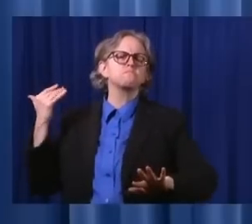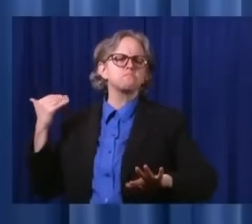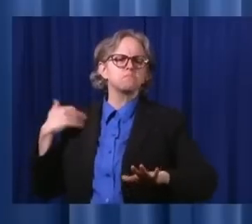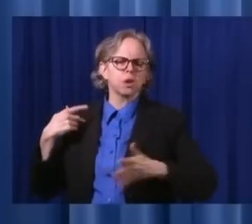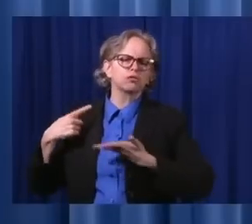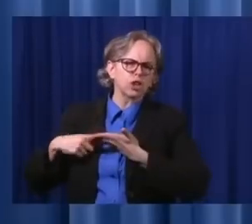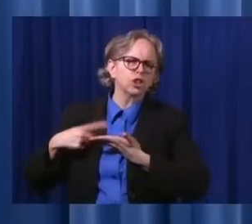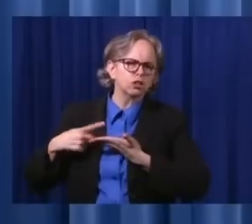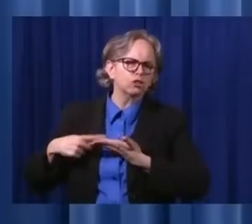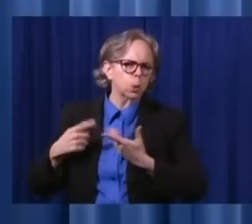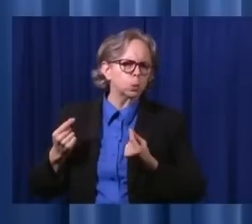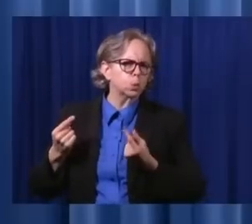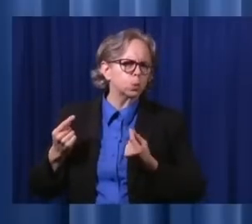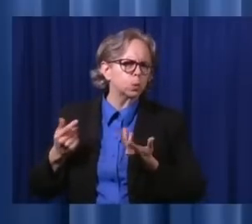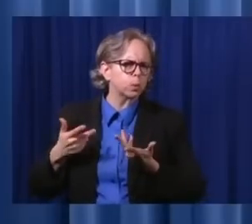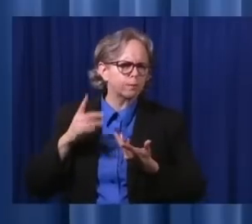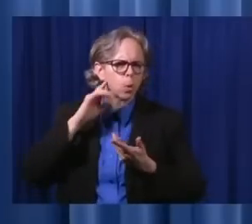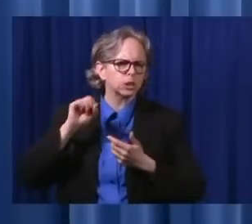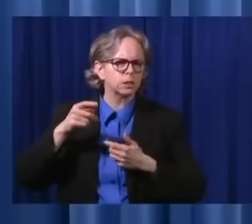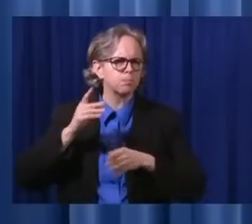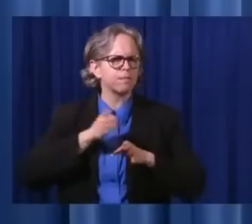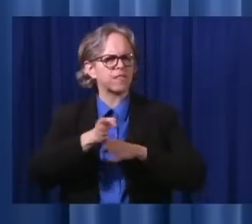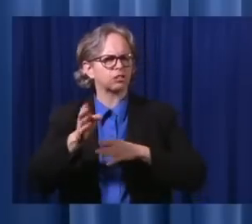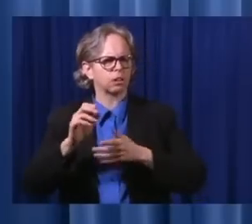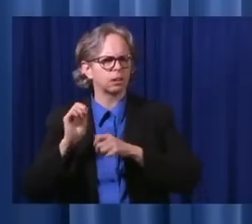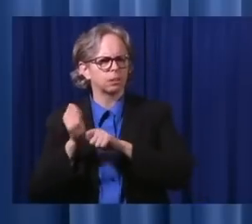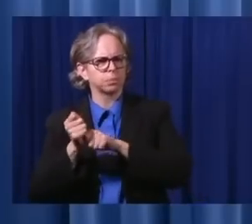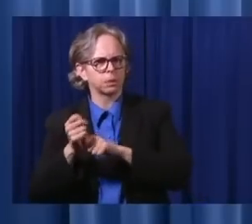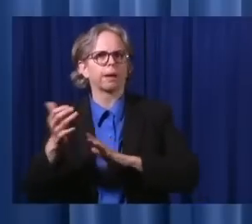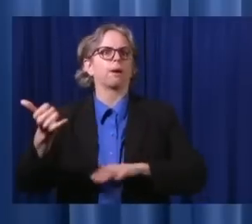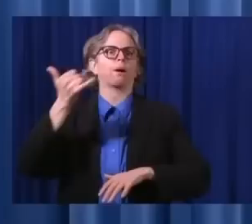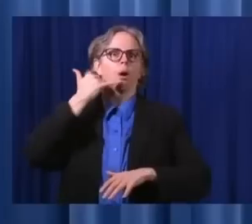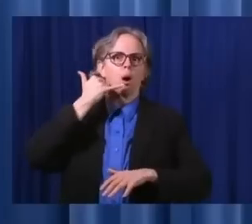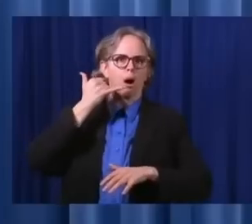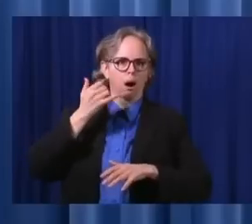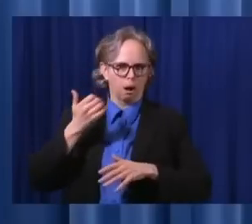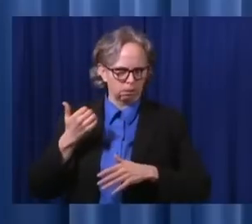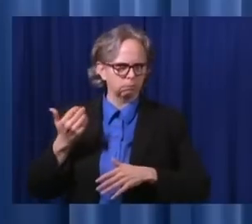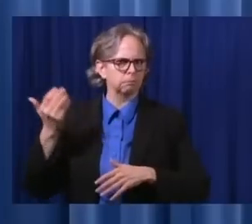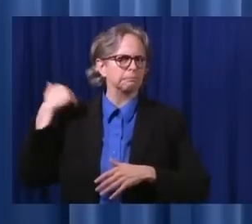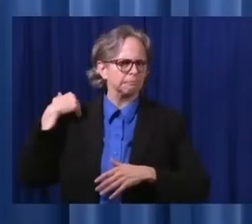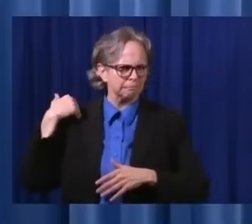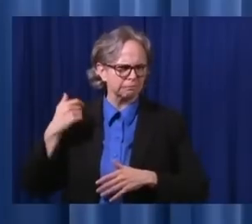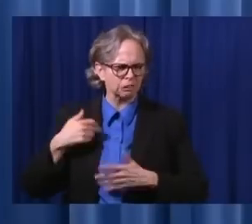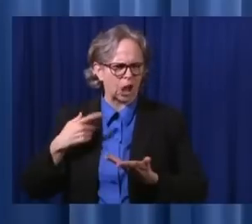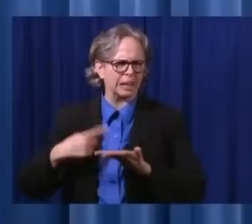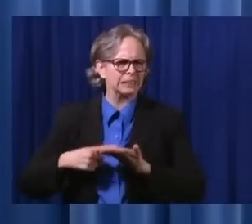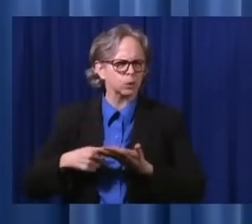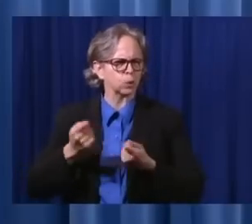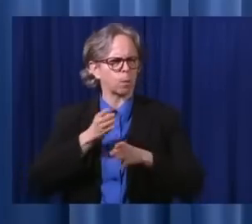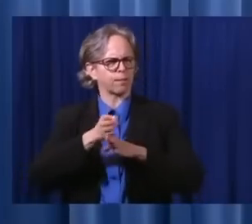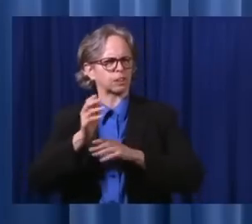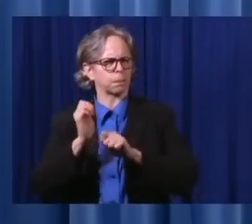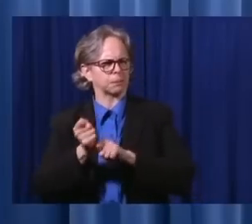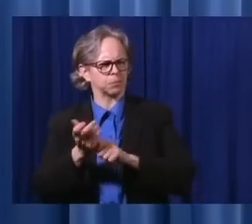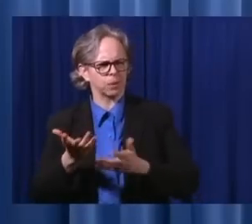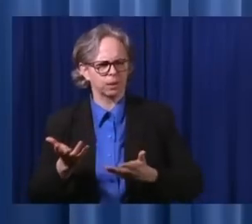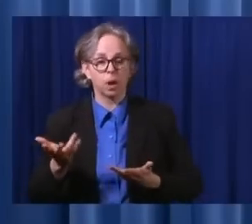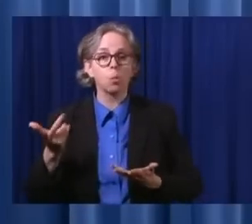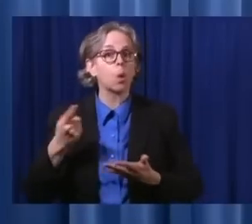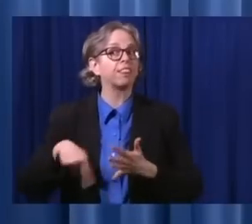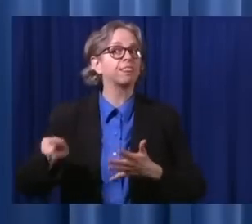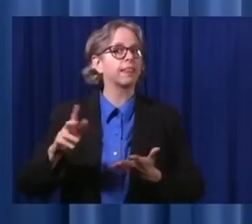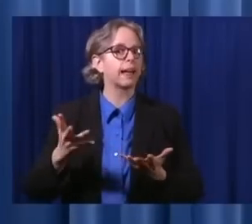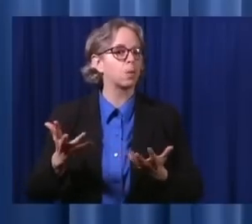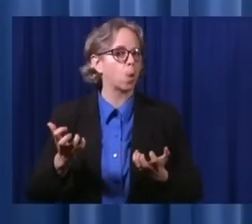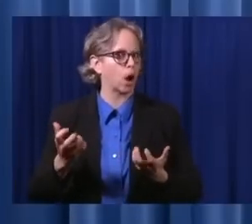the Commissioner called me some time ago and wanted to kind of outline what they wanted to do as far